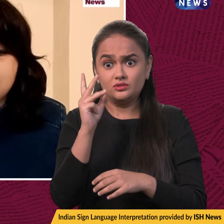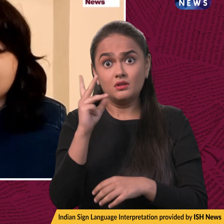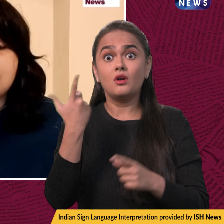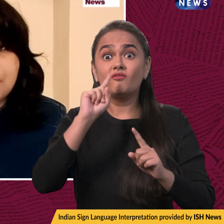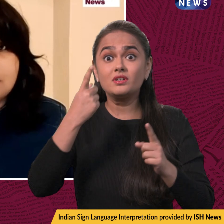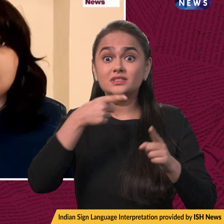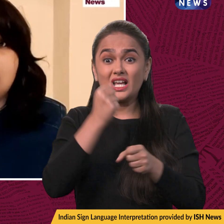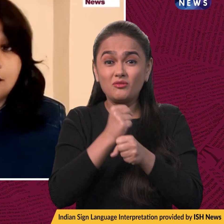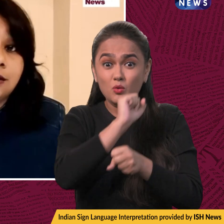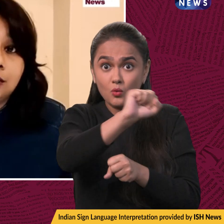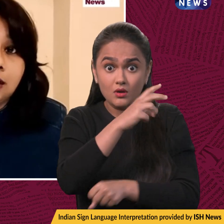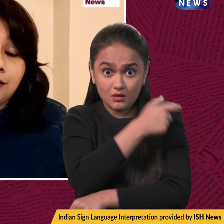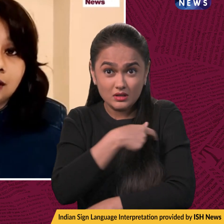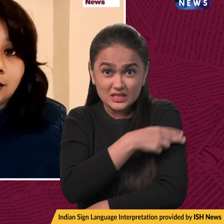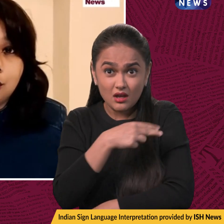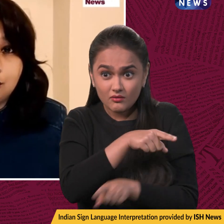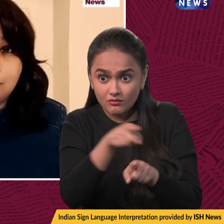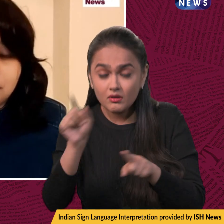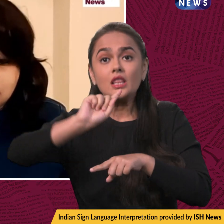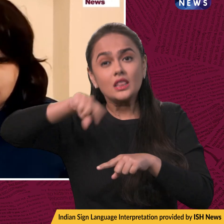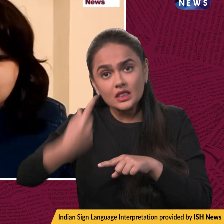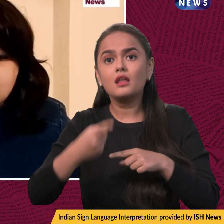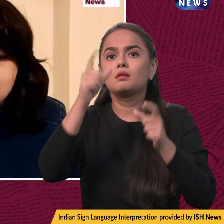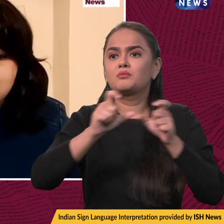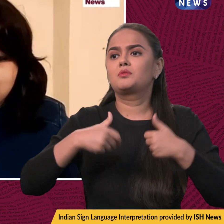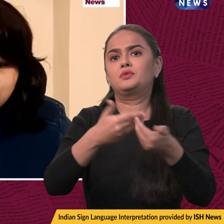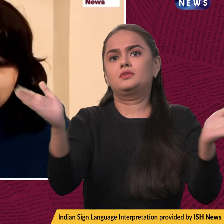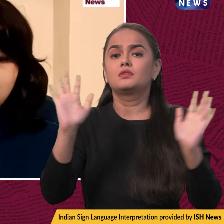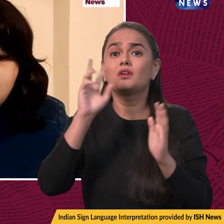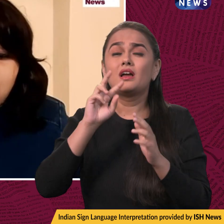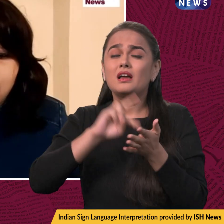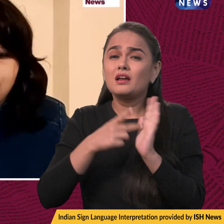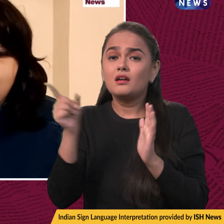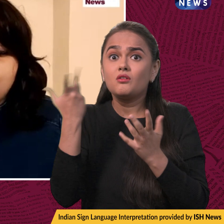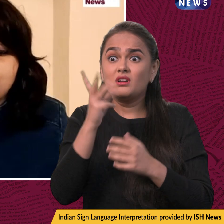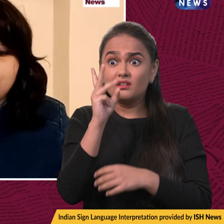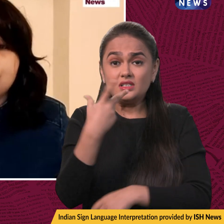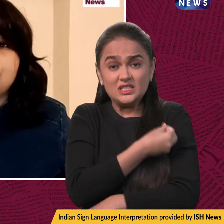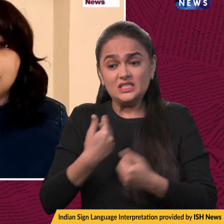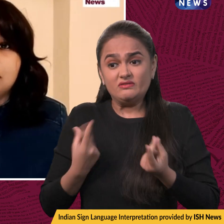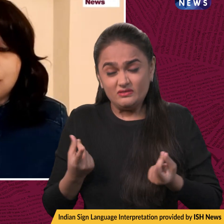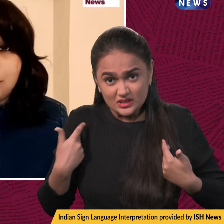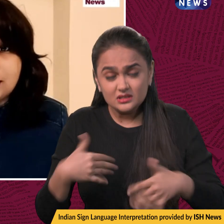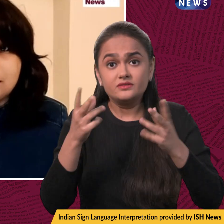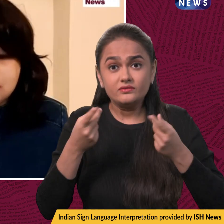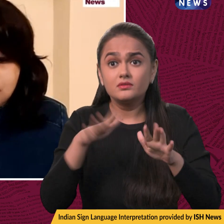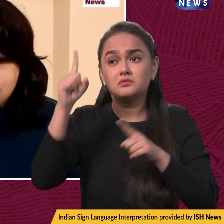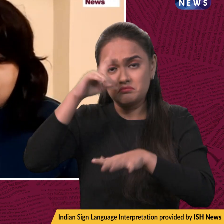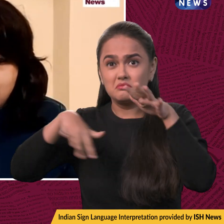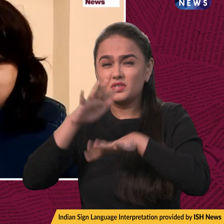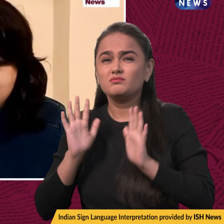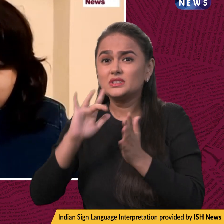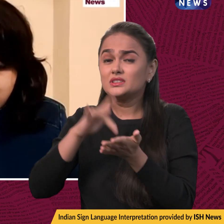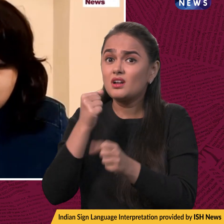the health workers first and later to the others, end quote. So basically, he was pushing for booster shots and requested the